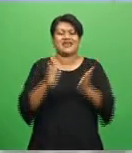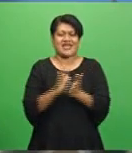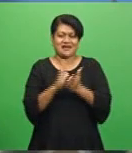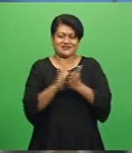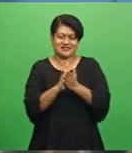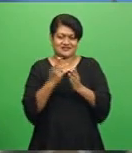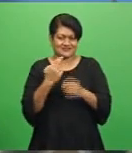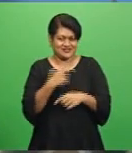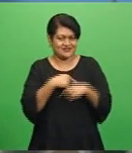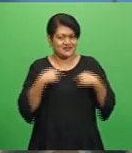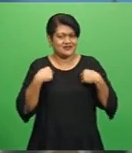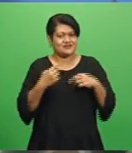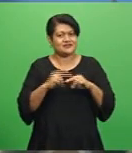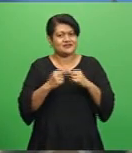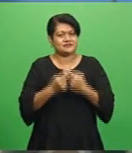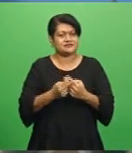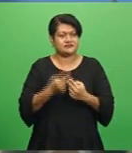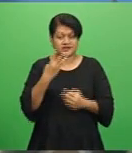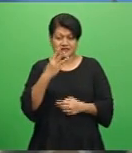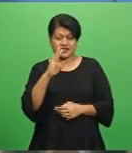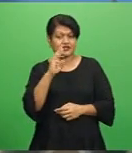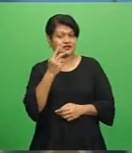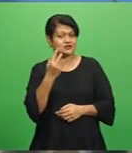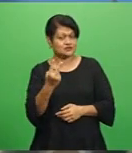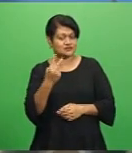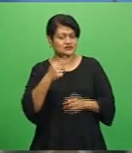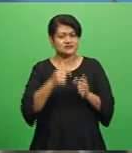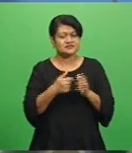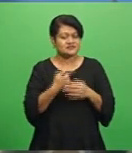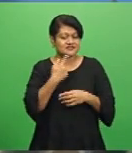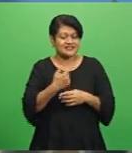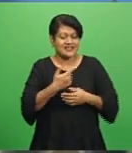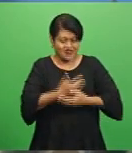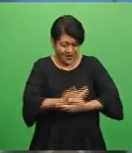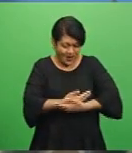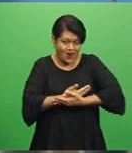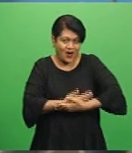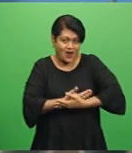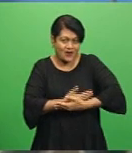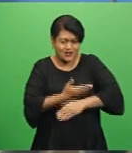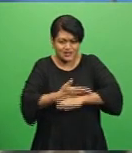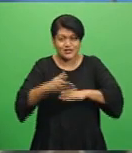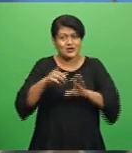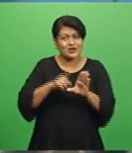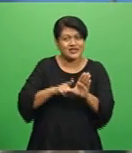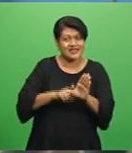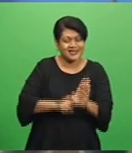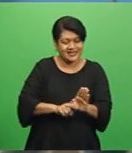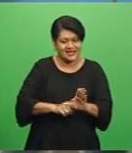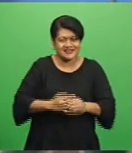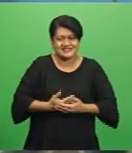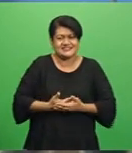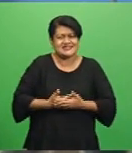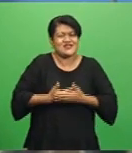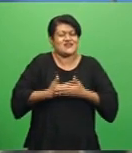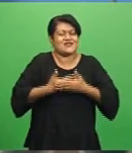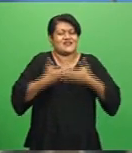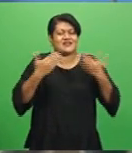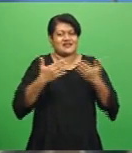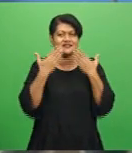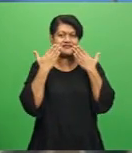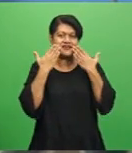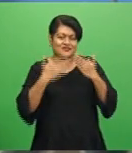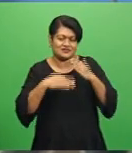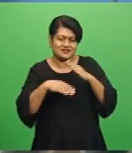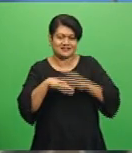family. 32-year-old Lata says being able to hold her newborn baby on New Year is of great significance as she